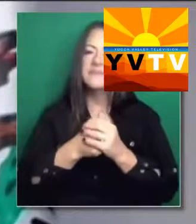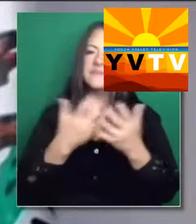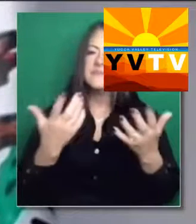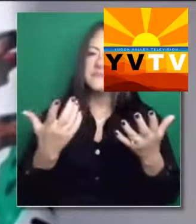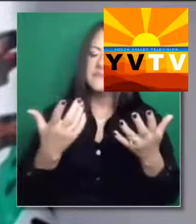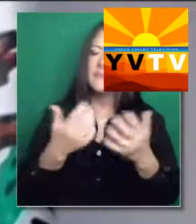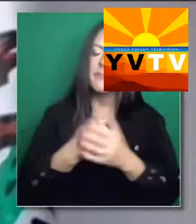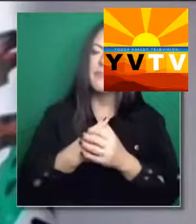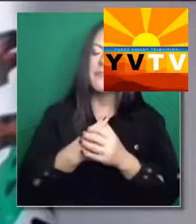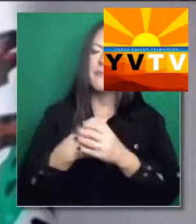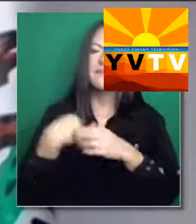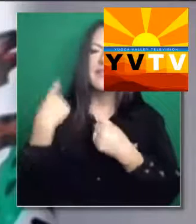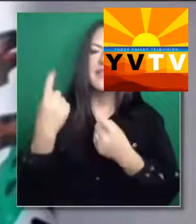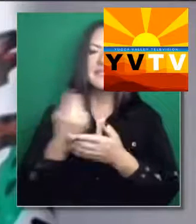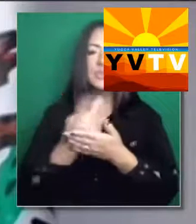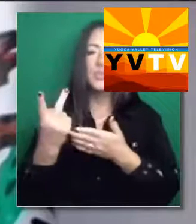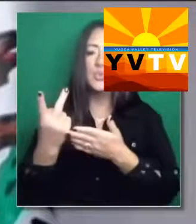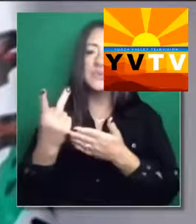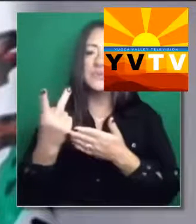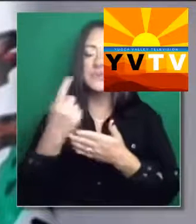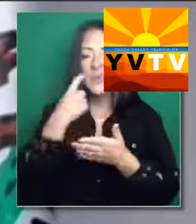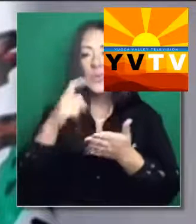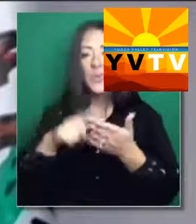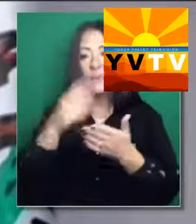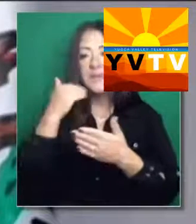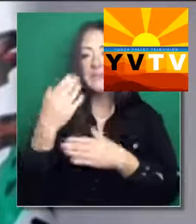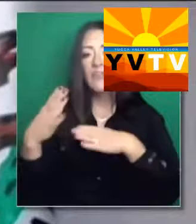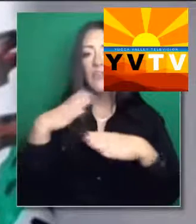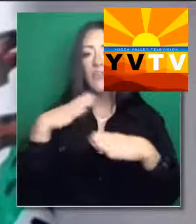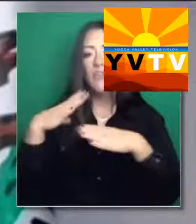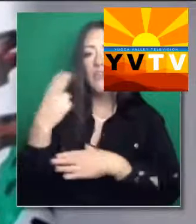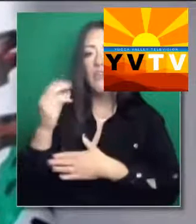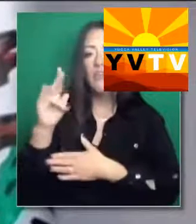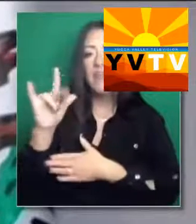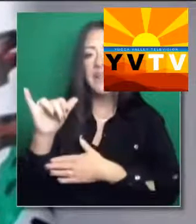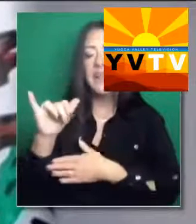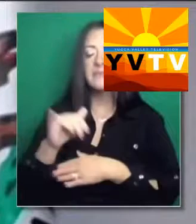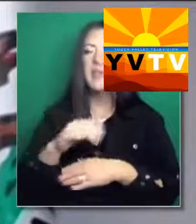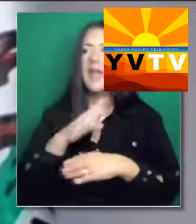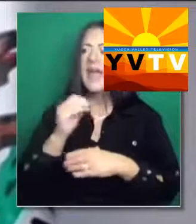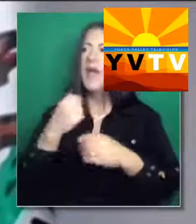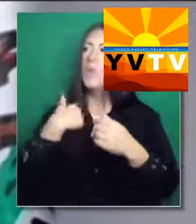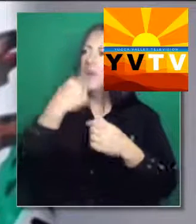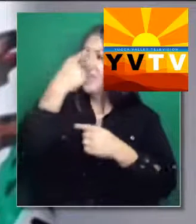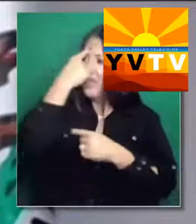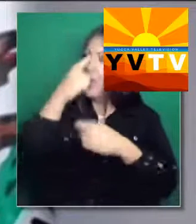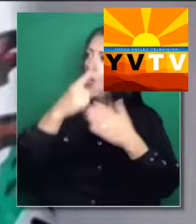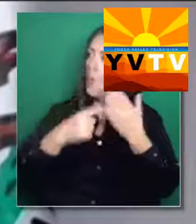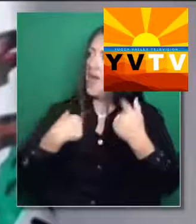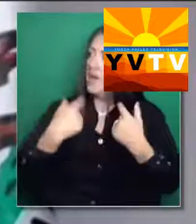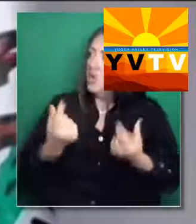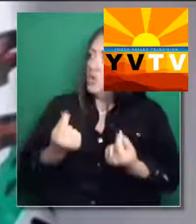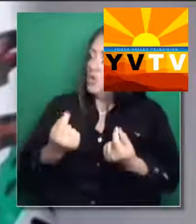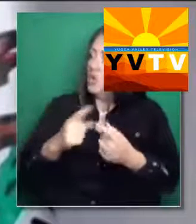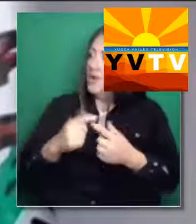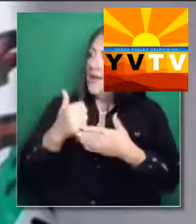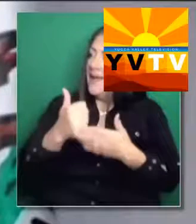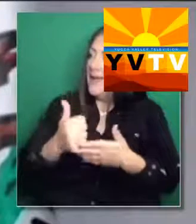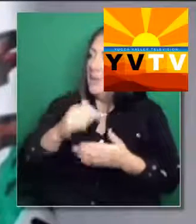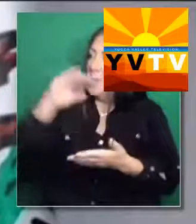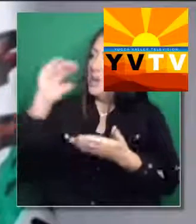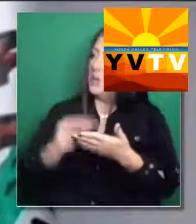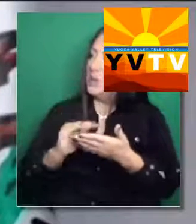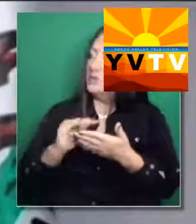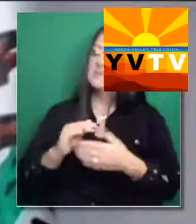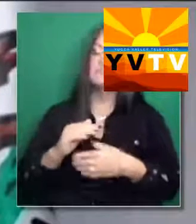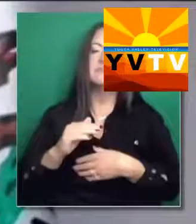of conditions in the last 2 weeks. And so what is it that's going to help us get that under control? I think it's going to require us to do what